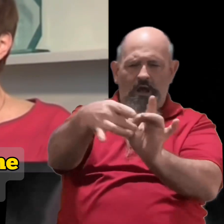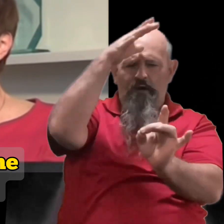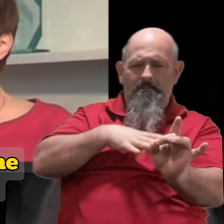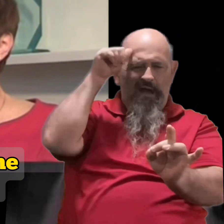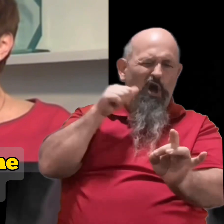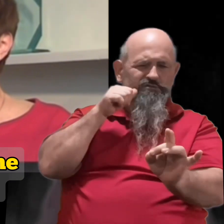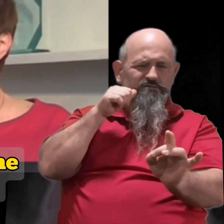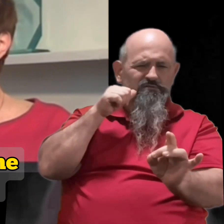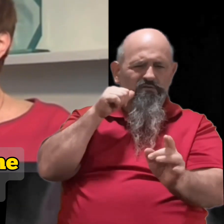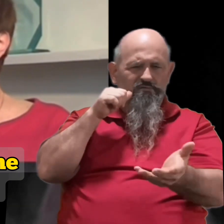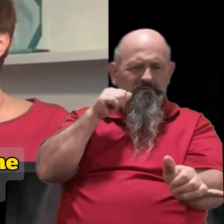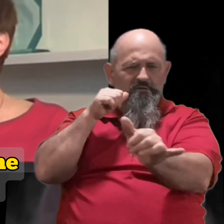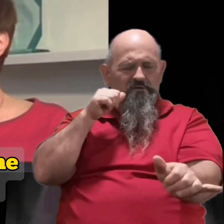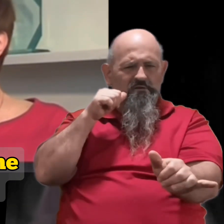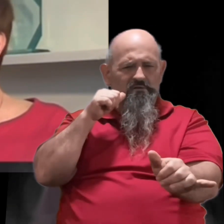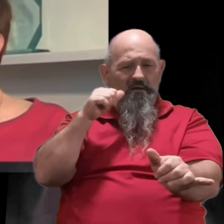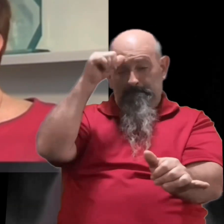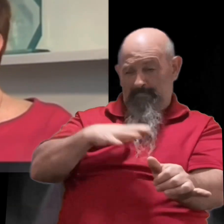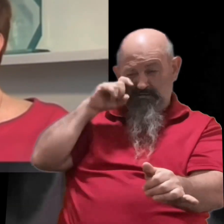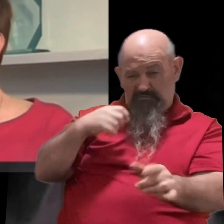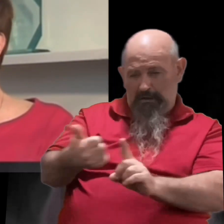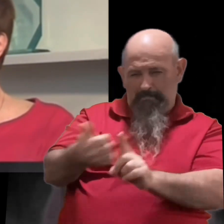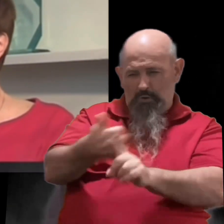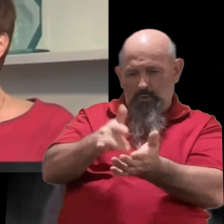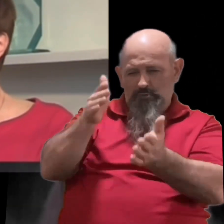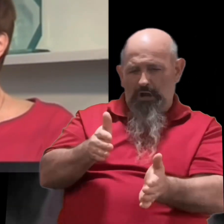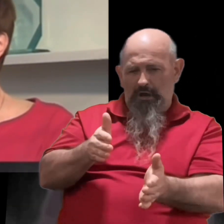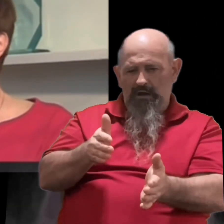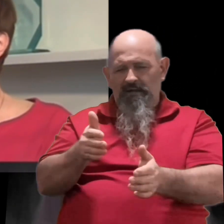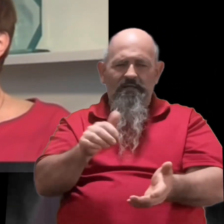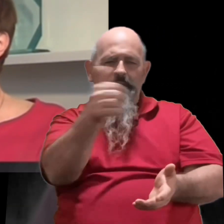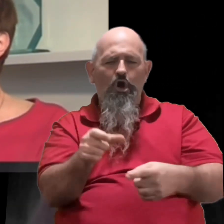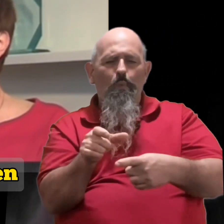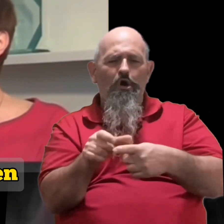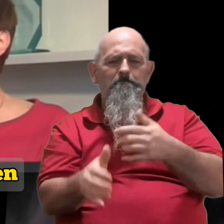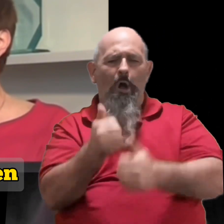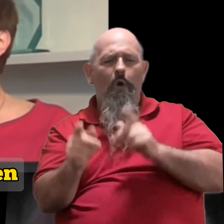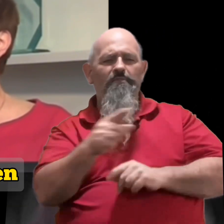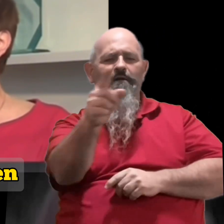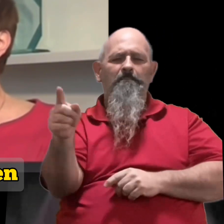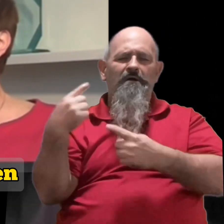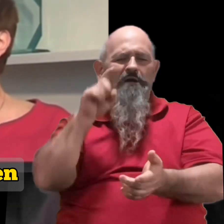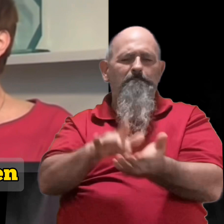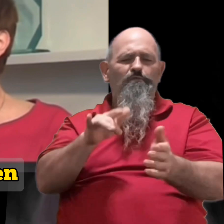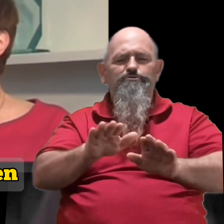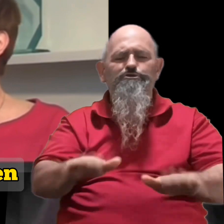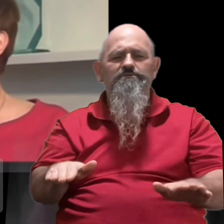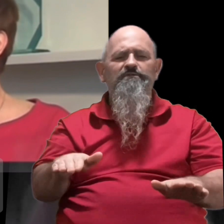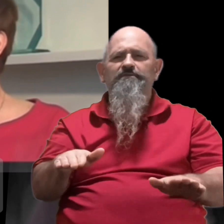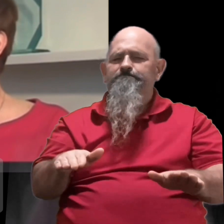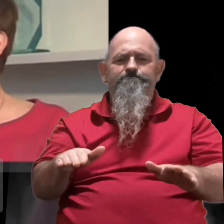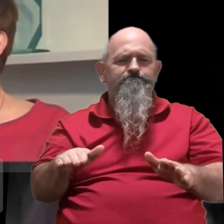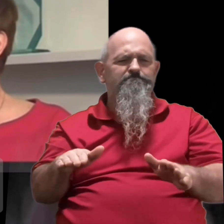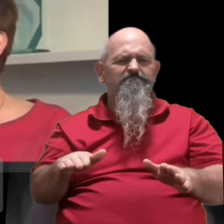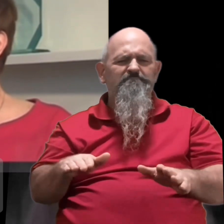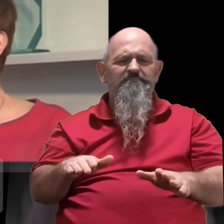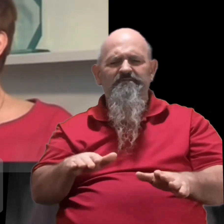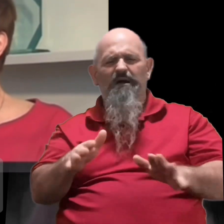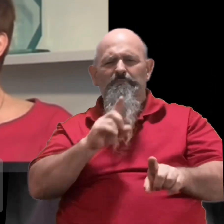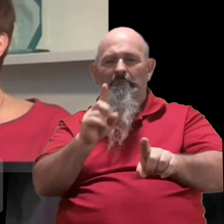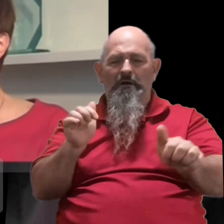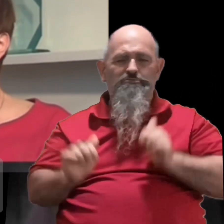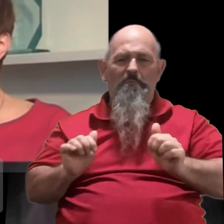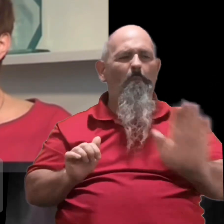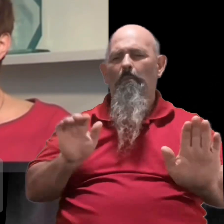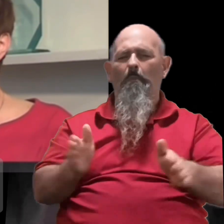the same as a link with adult male abusers. In other words, most of them have been abused. as children